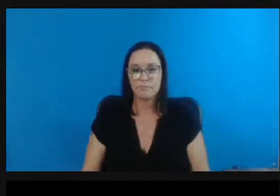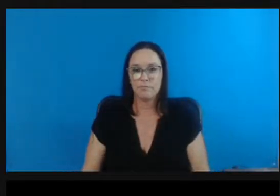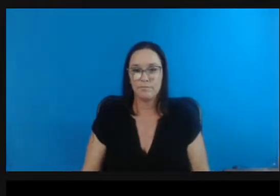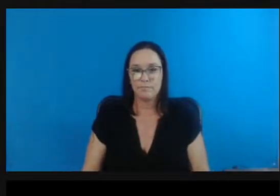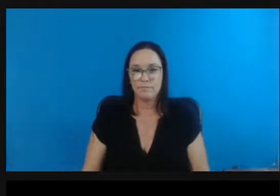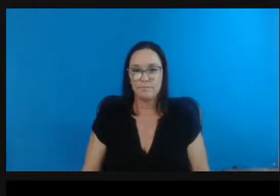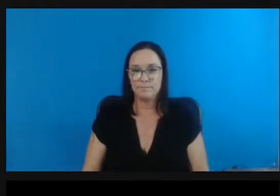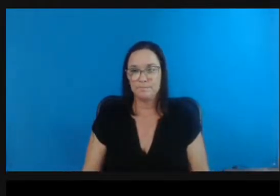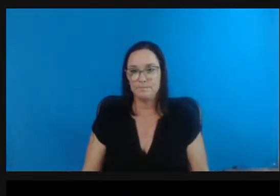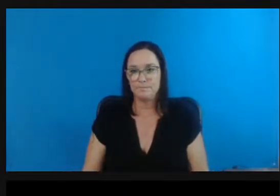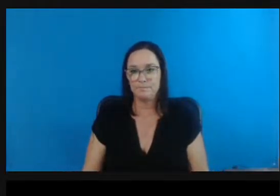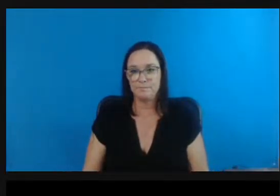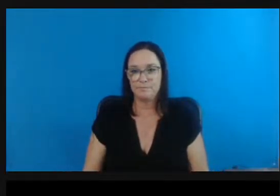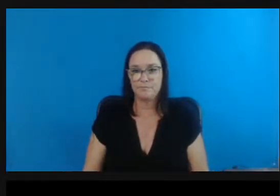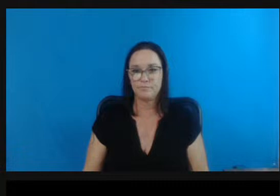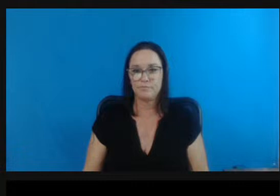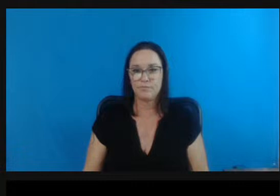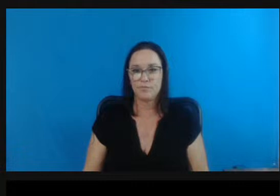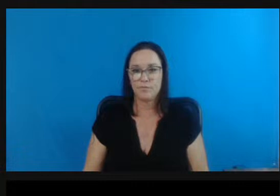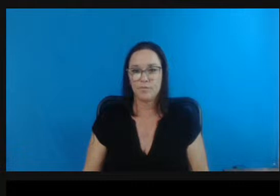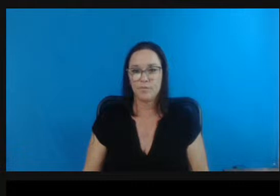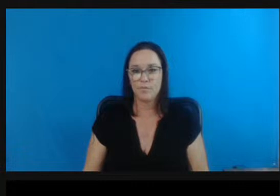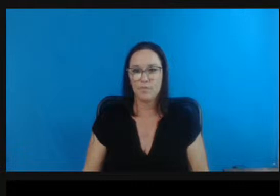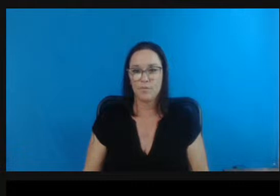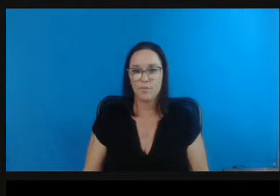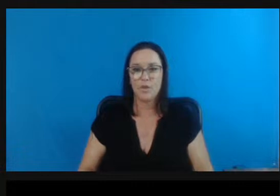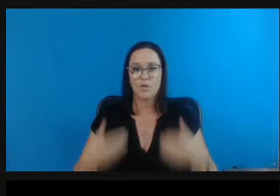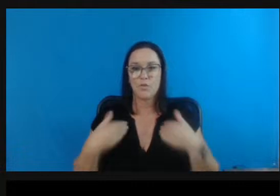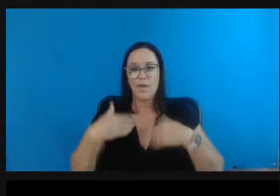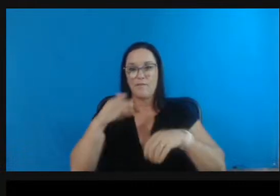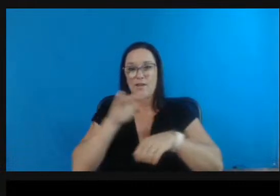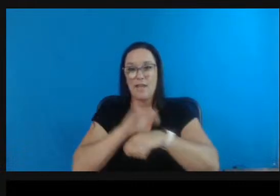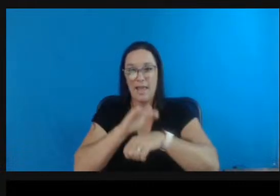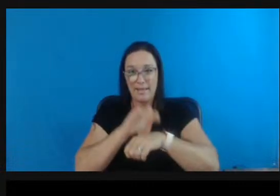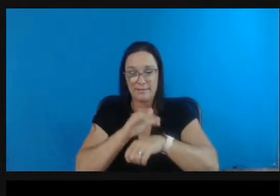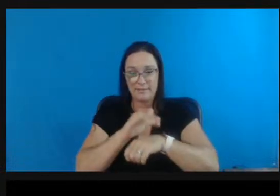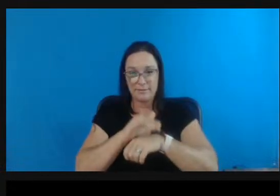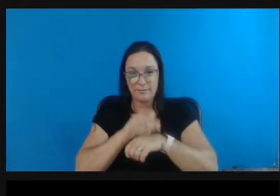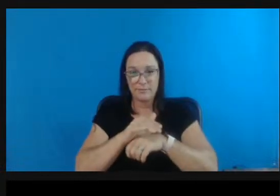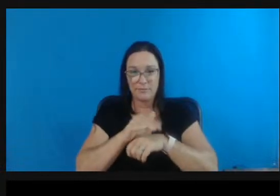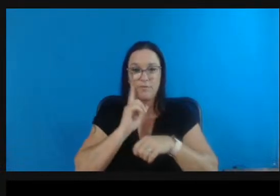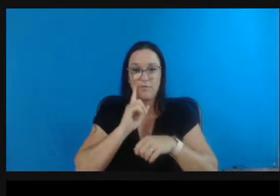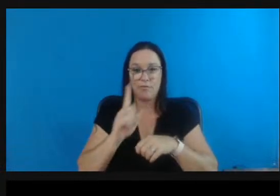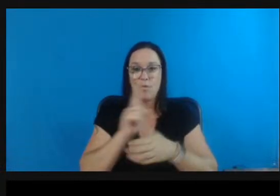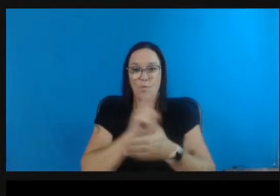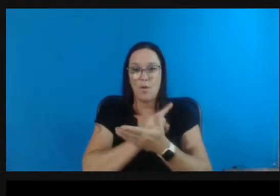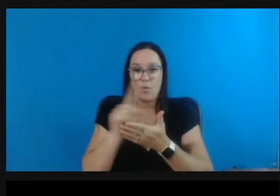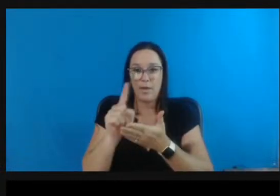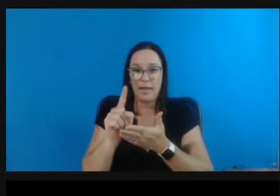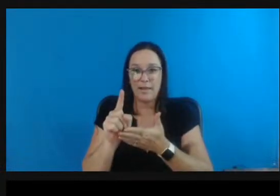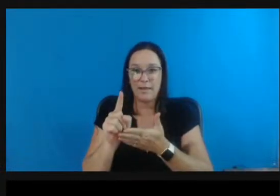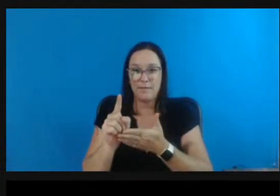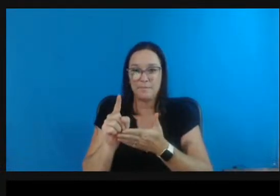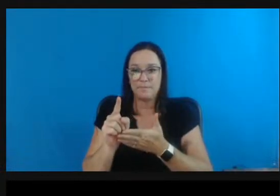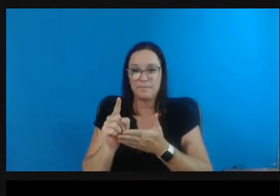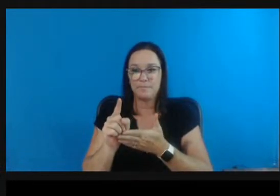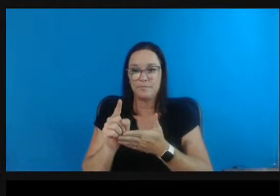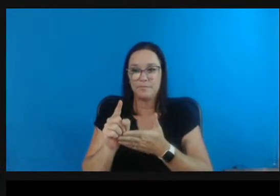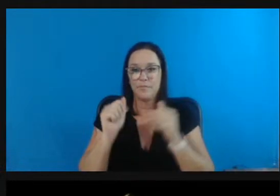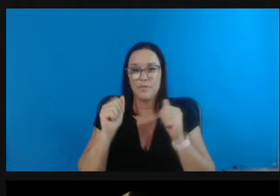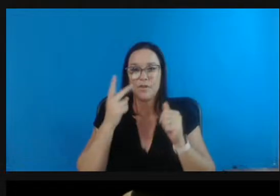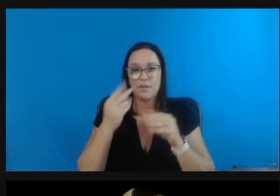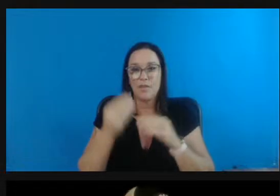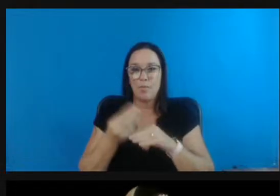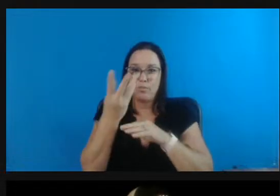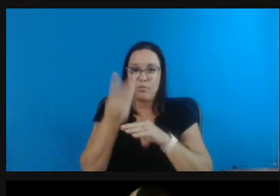here. So we have the nighttime views for the last week here. You just saw that flash of the eruption